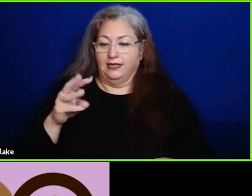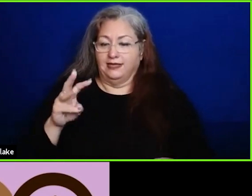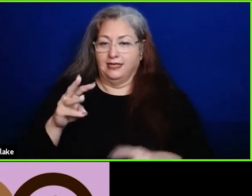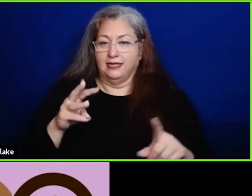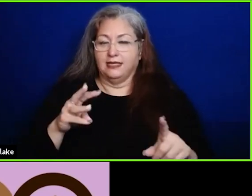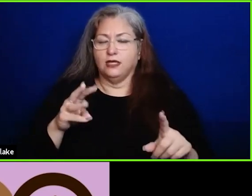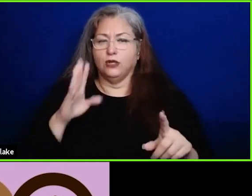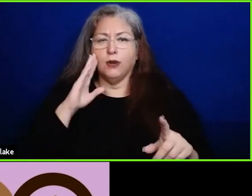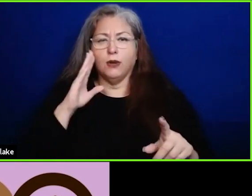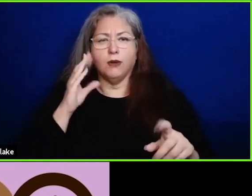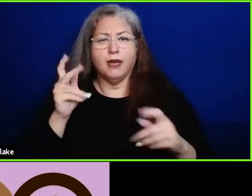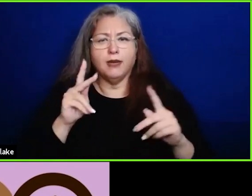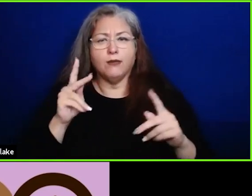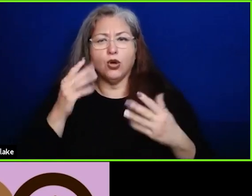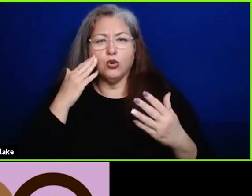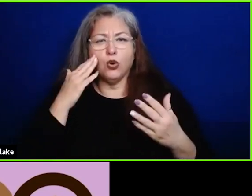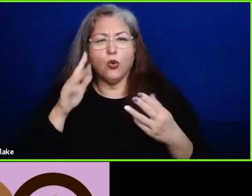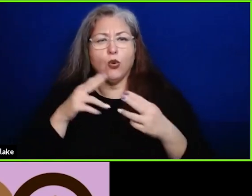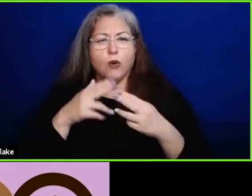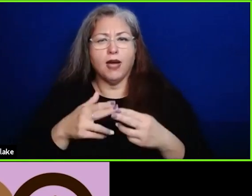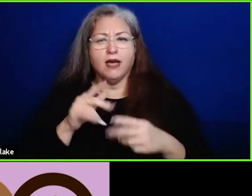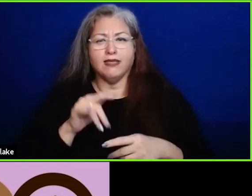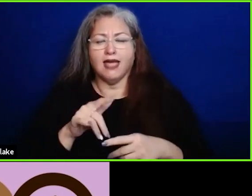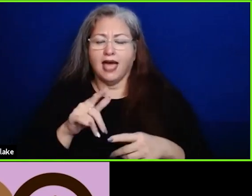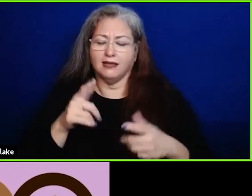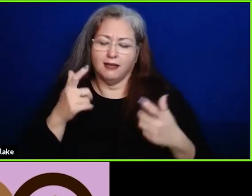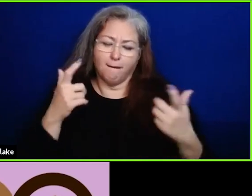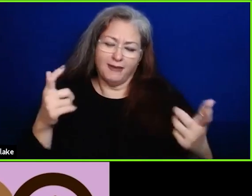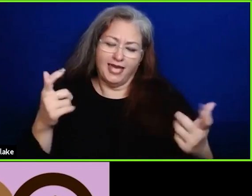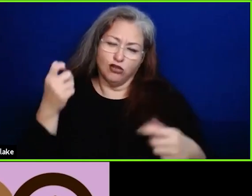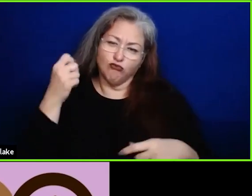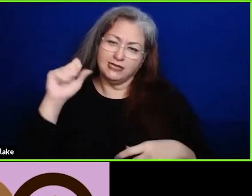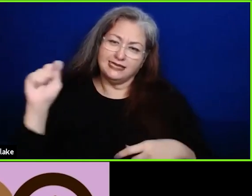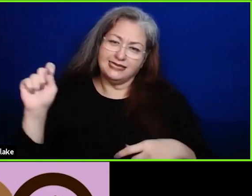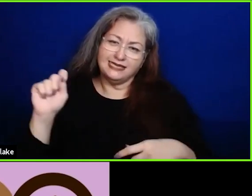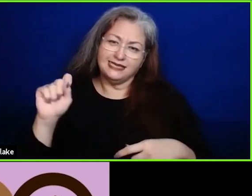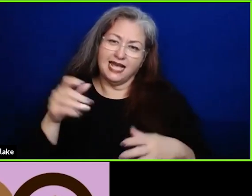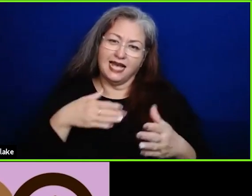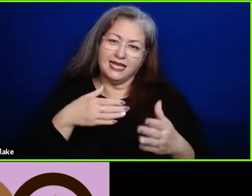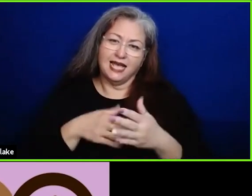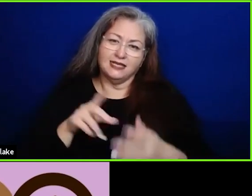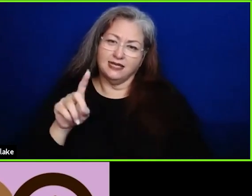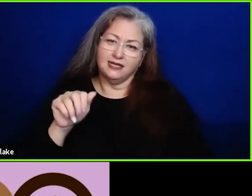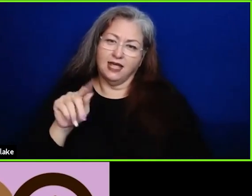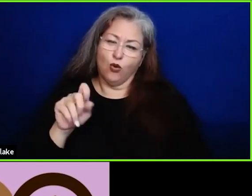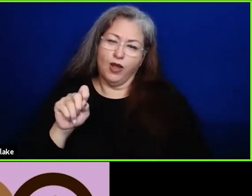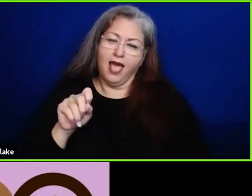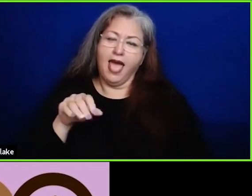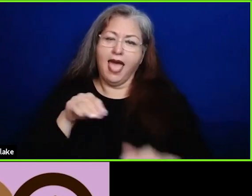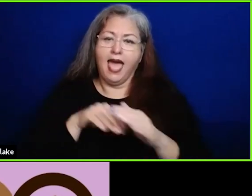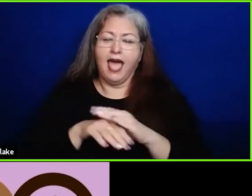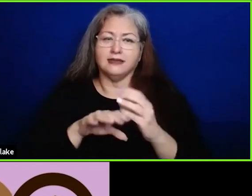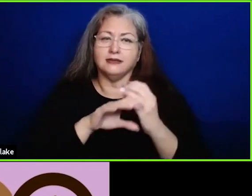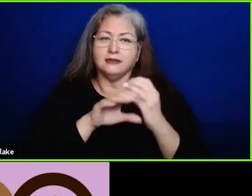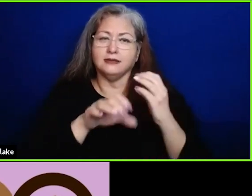many people know about the massive resistance movement against the Dakota Access Pipeline,